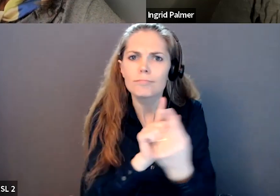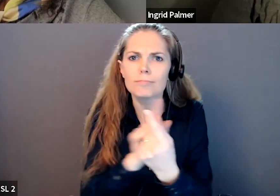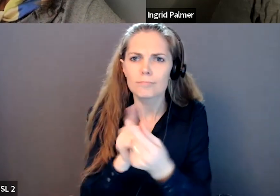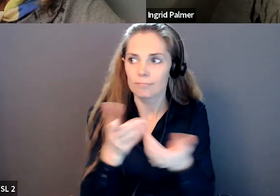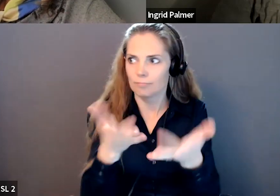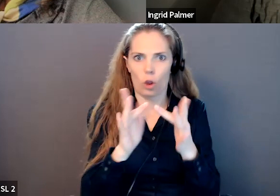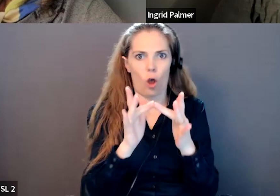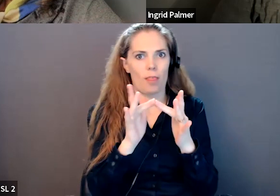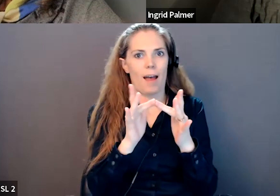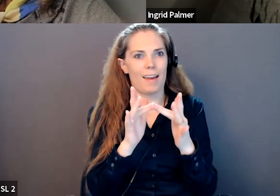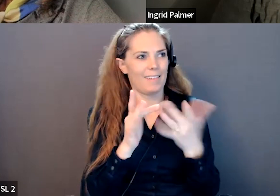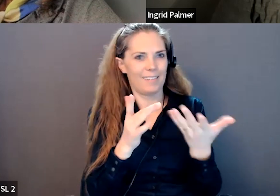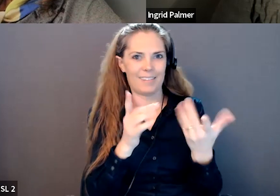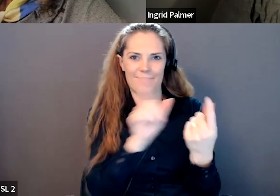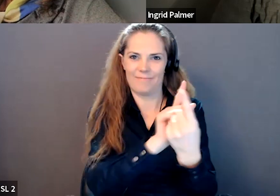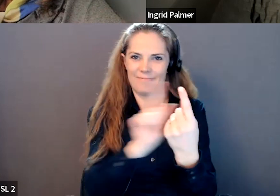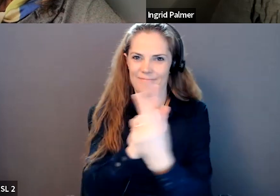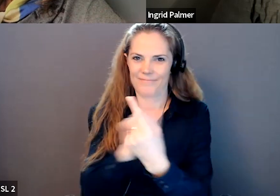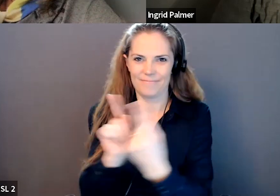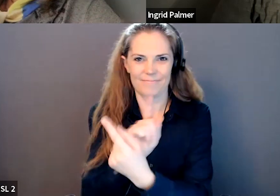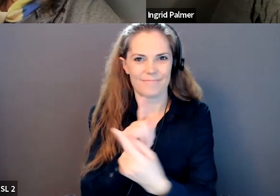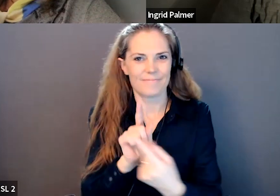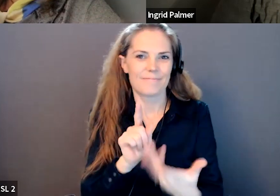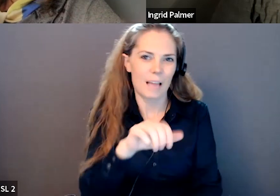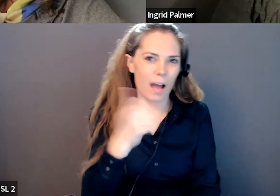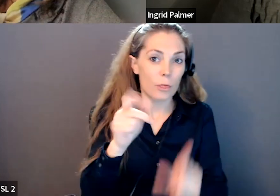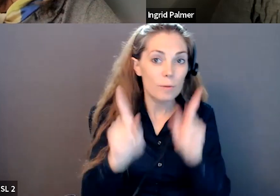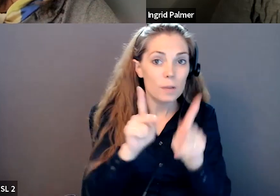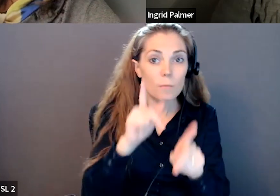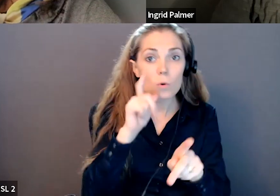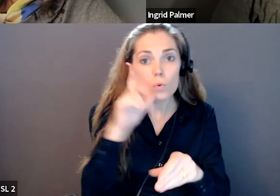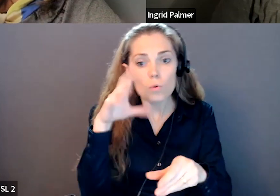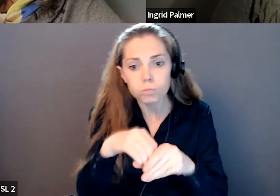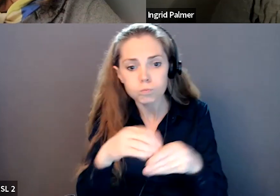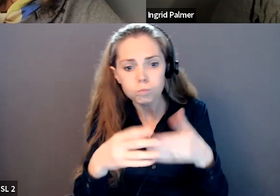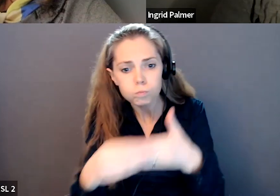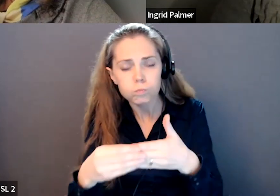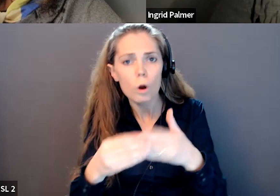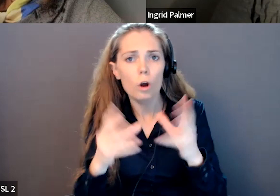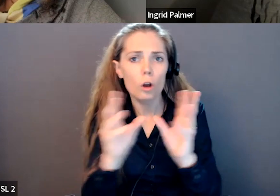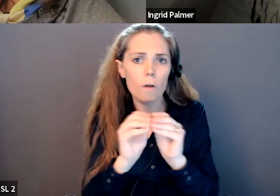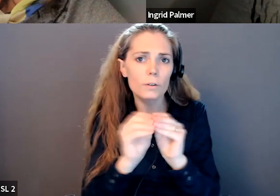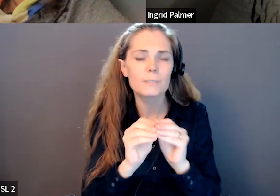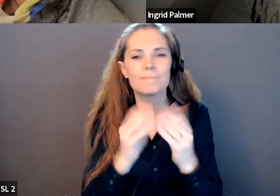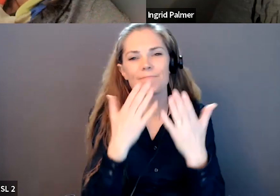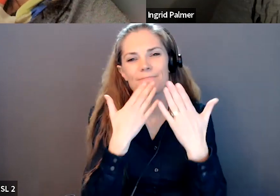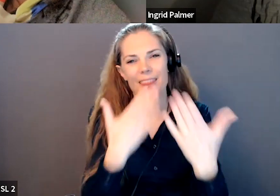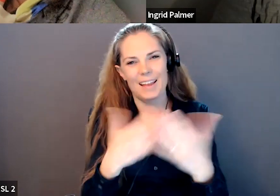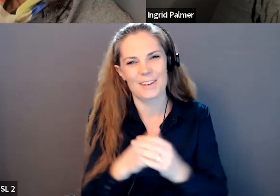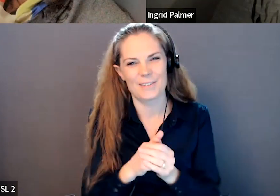and meet all the other conference delegates. Thank you. Look forward to seeing you.